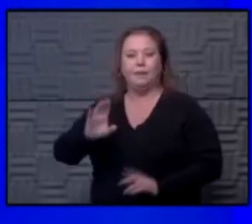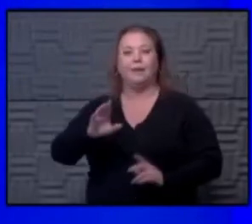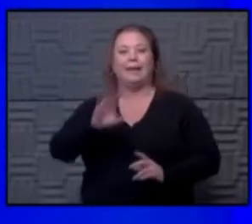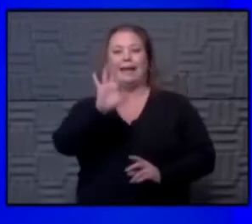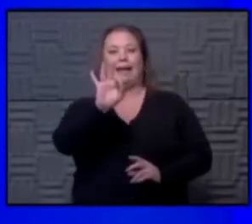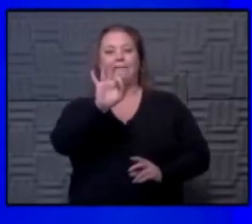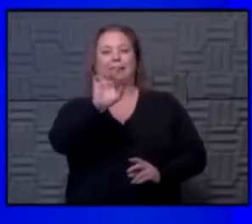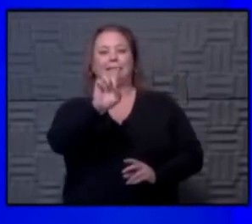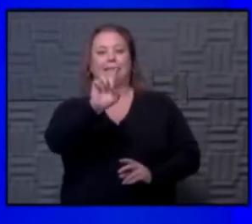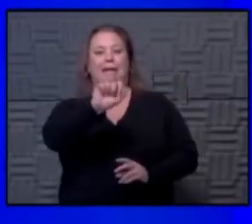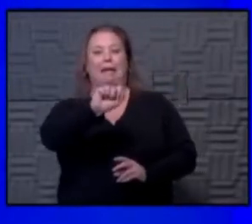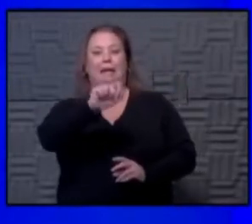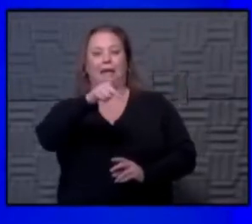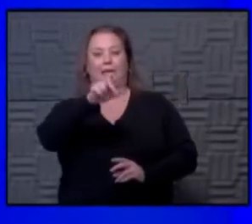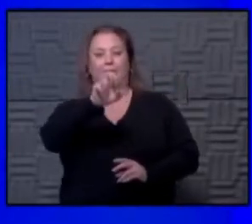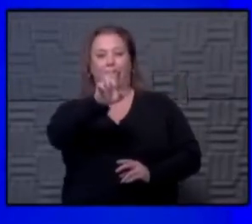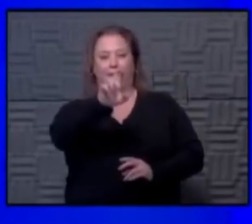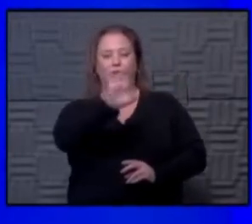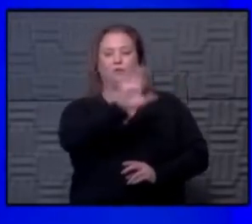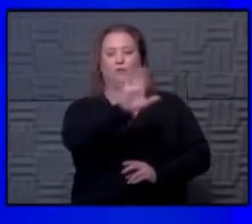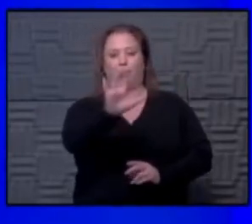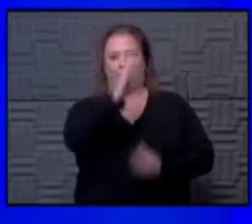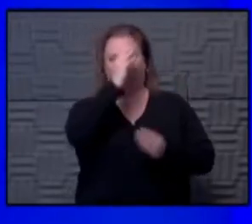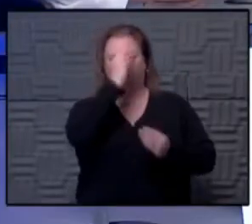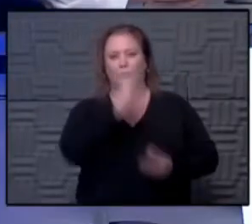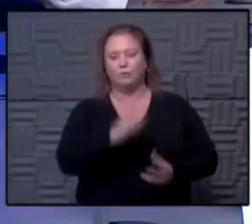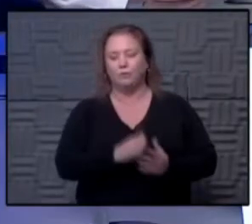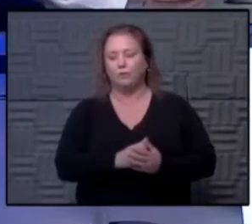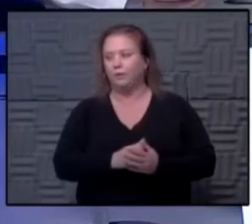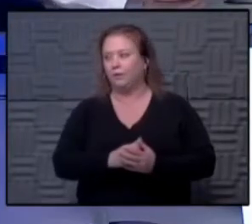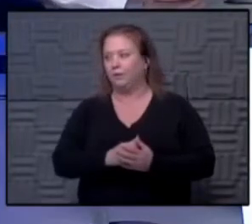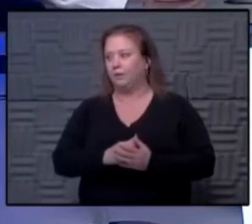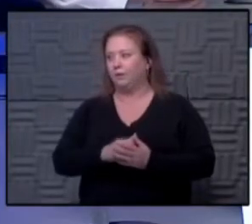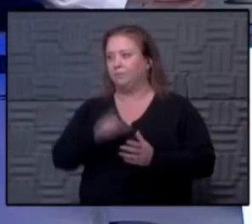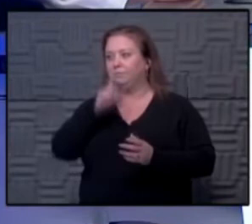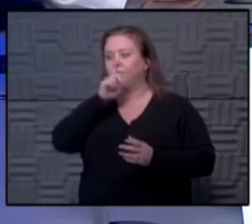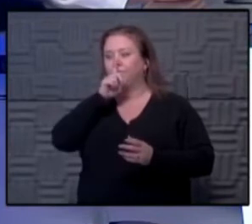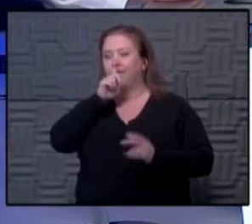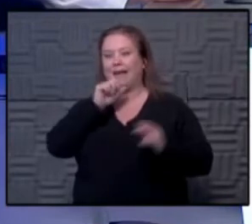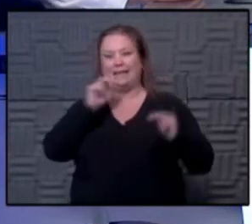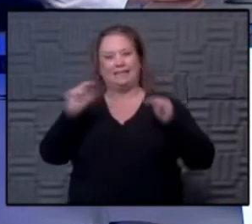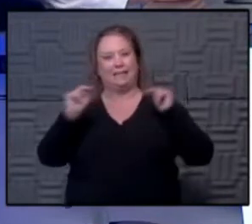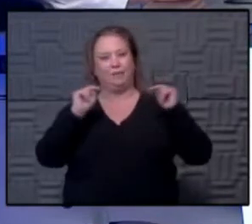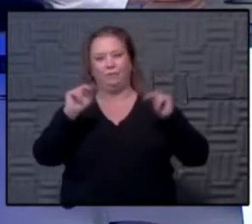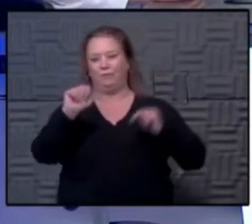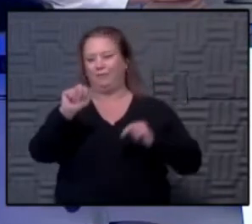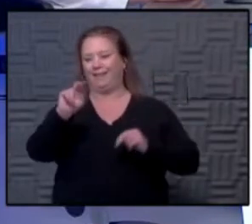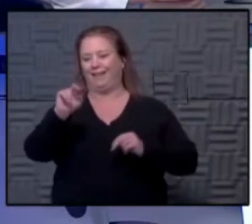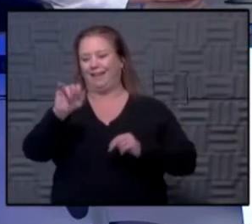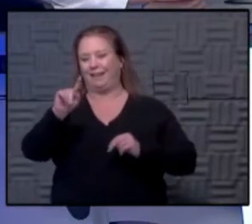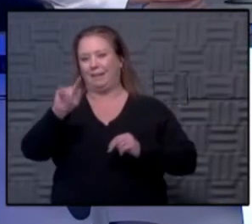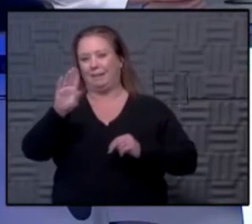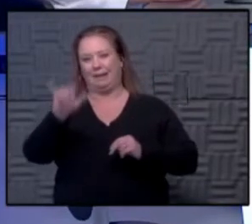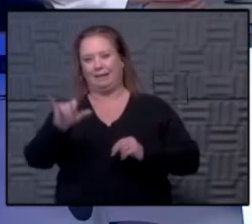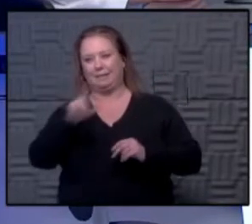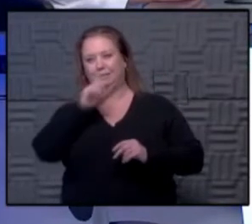the FDA and Pfizer has the information to present. I want you to know I didn't say neutralizing antibodies in my